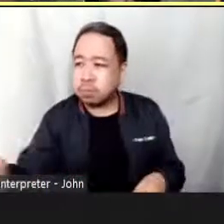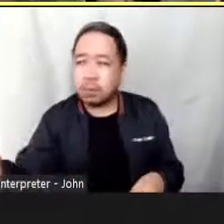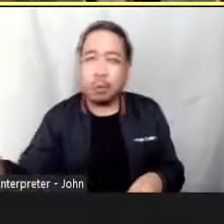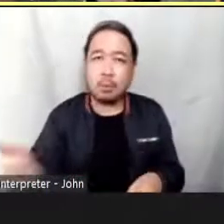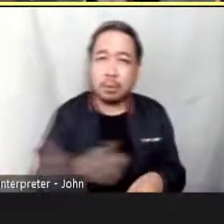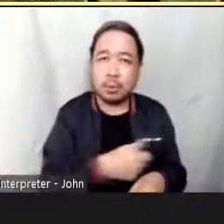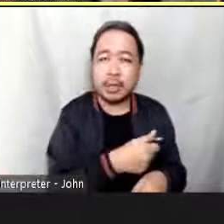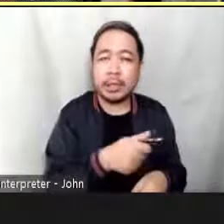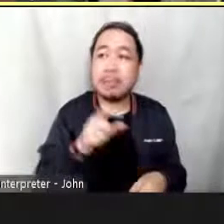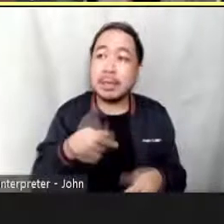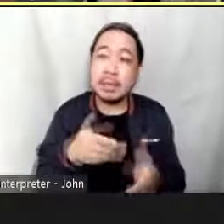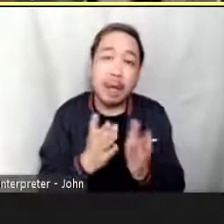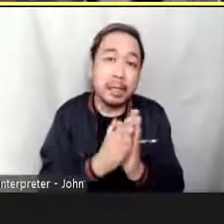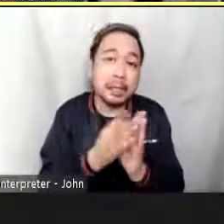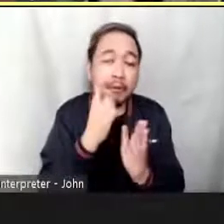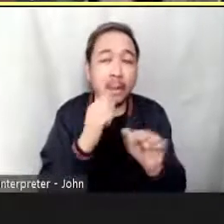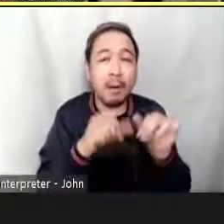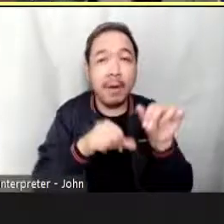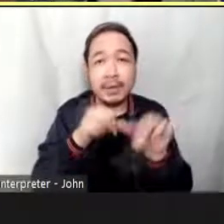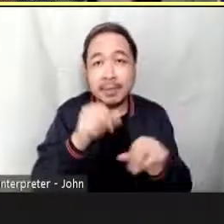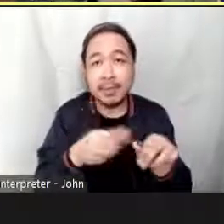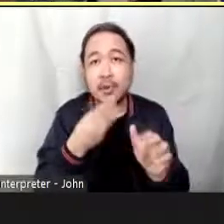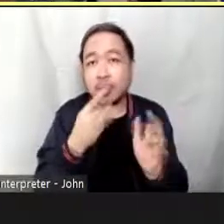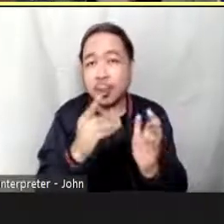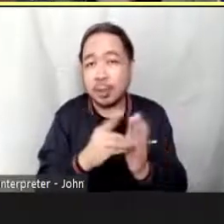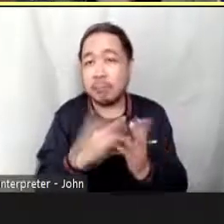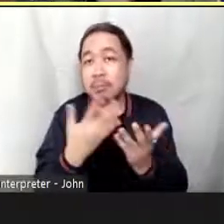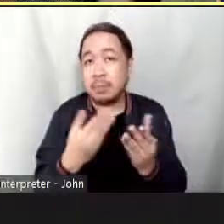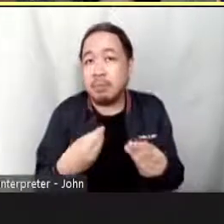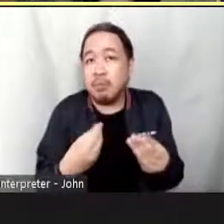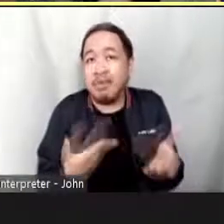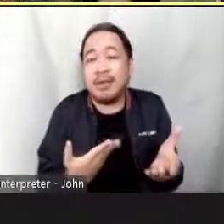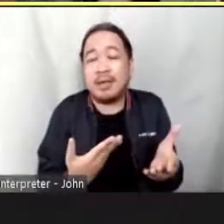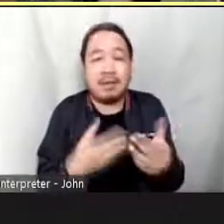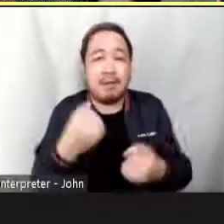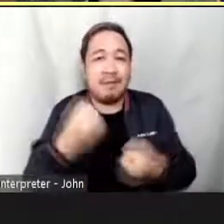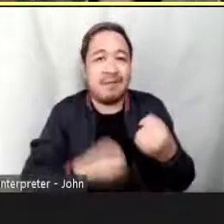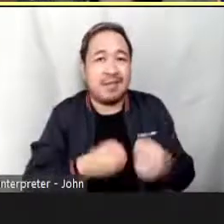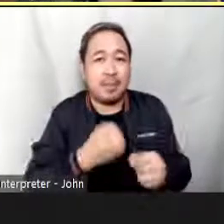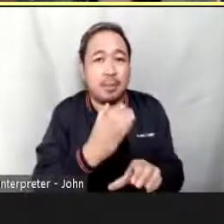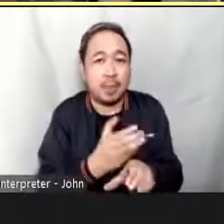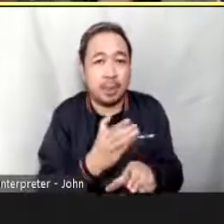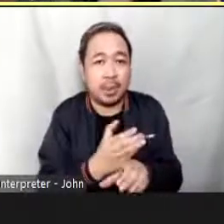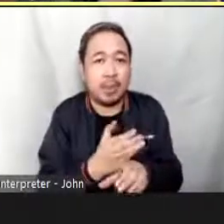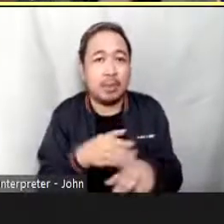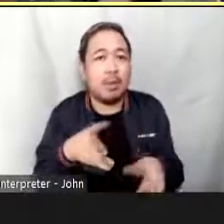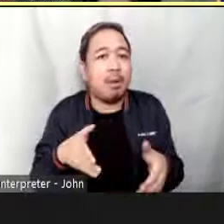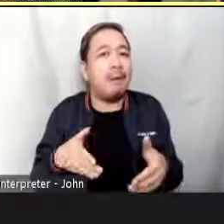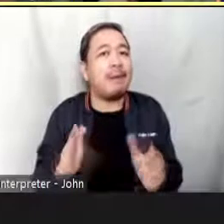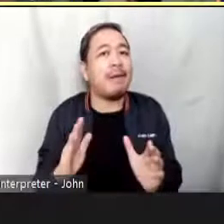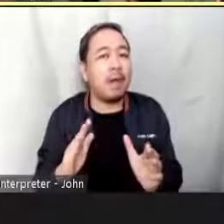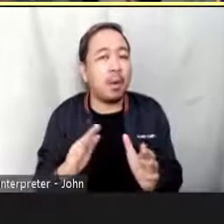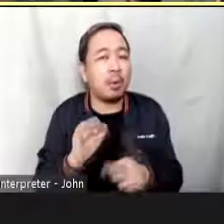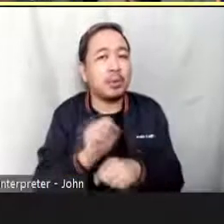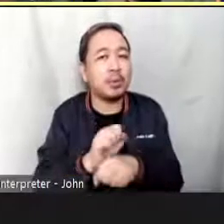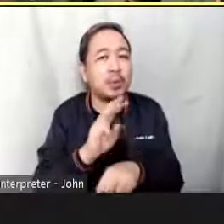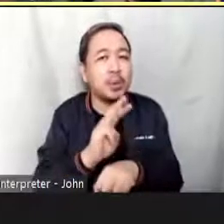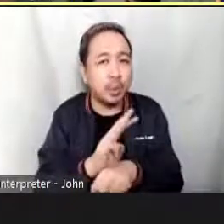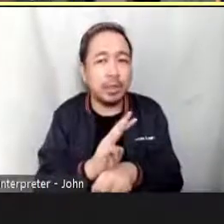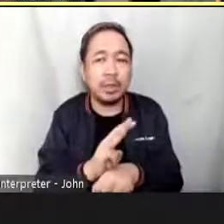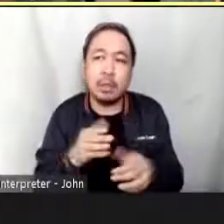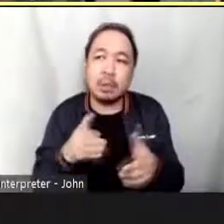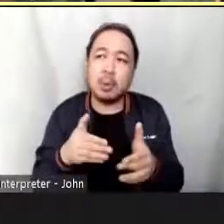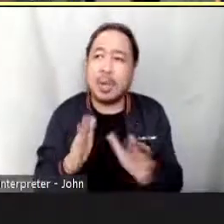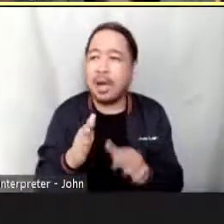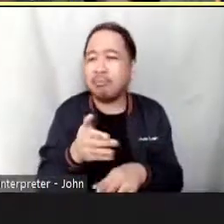and documents, provision of vehicles and permits for social workers to facilitate mobility amidst